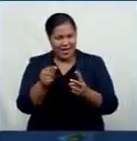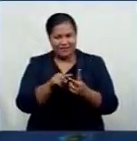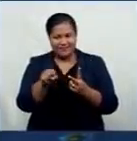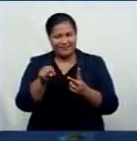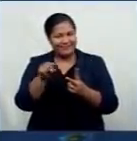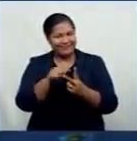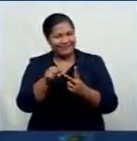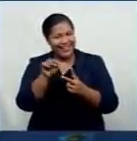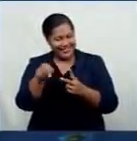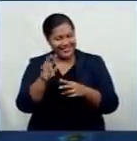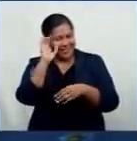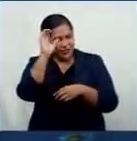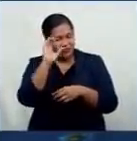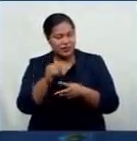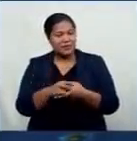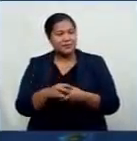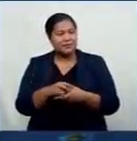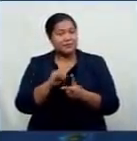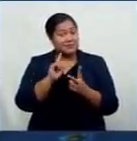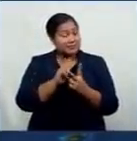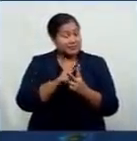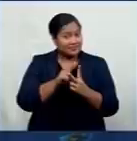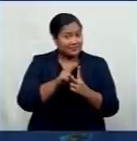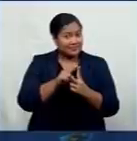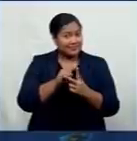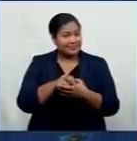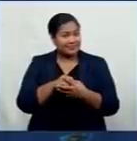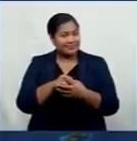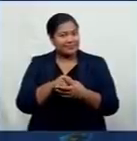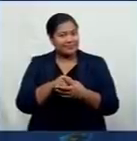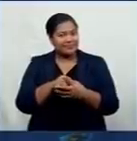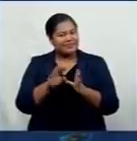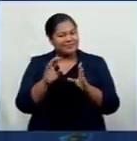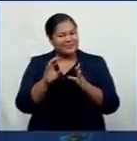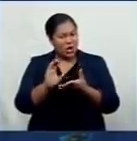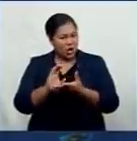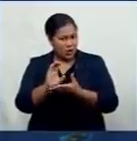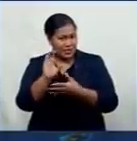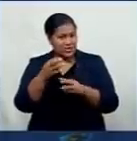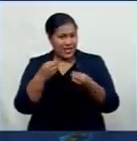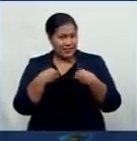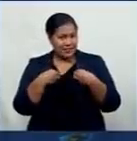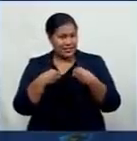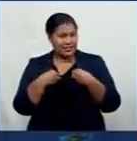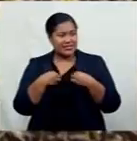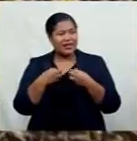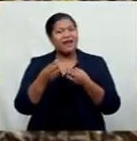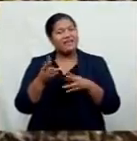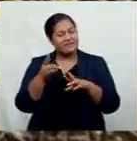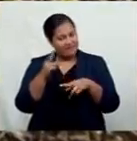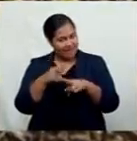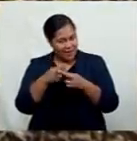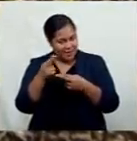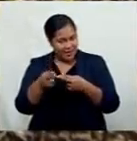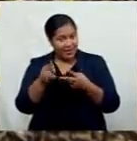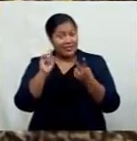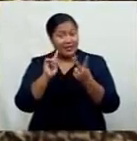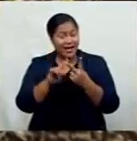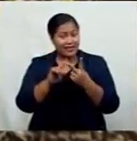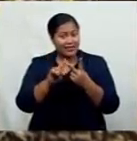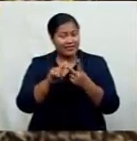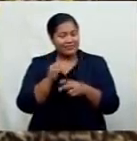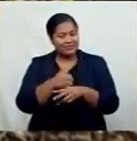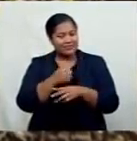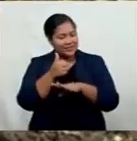country. One of them is out-and-out commercial farming. The other, which government